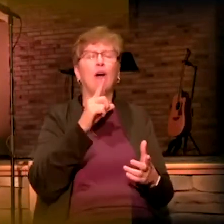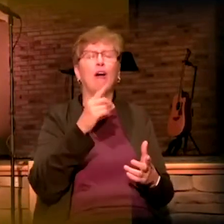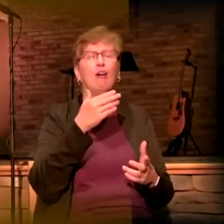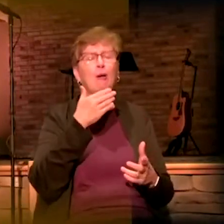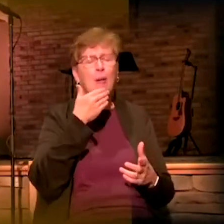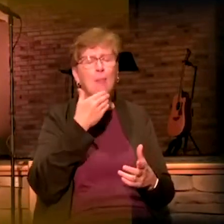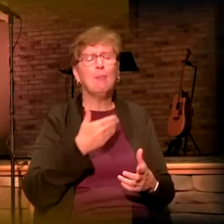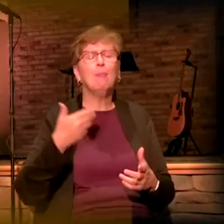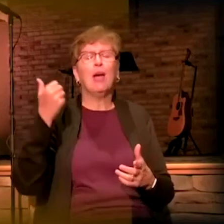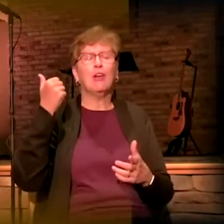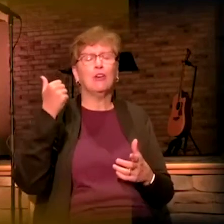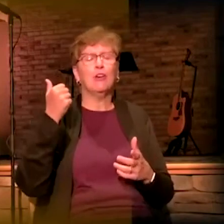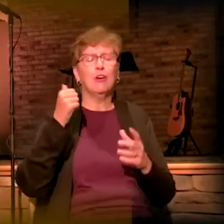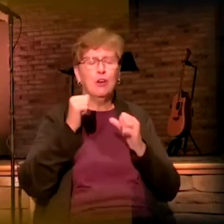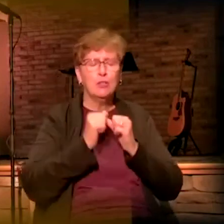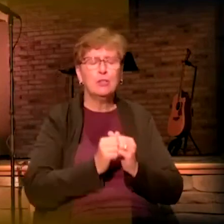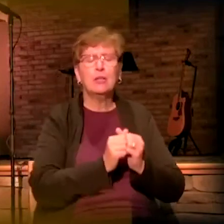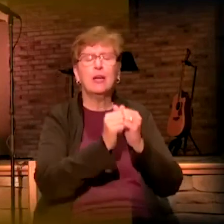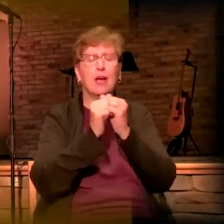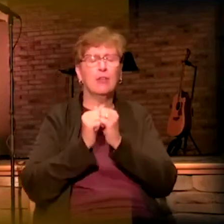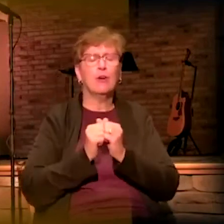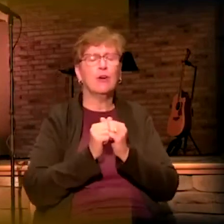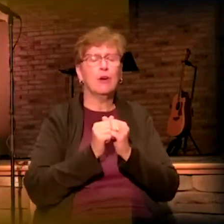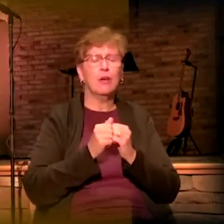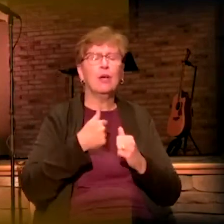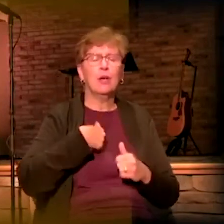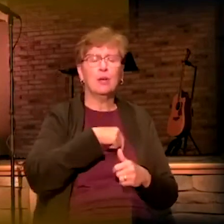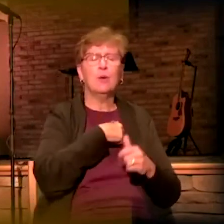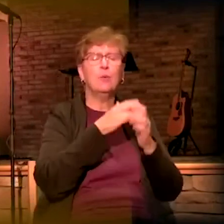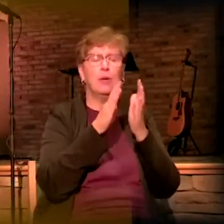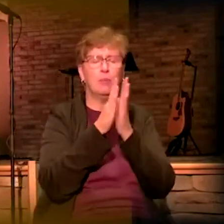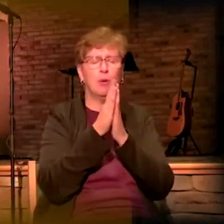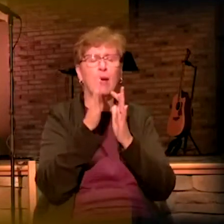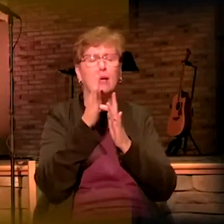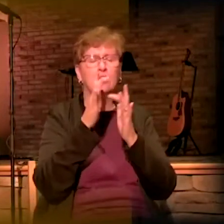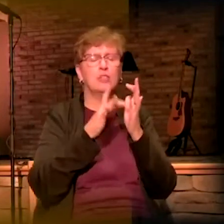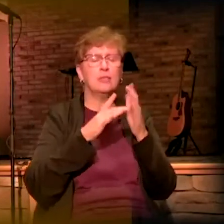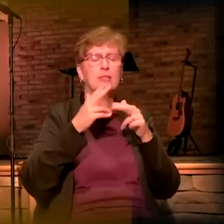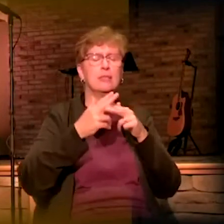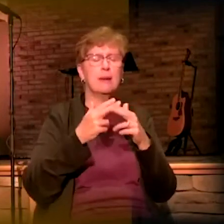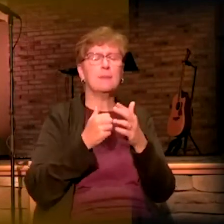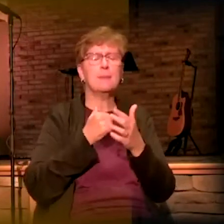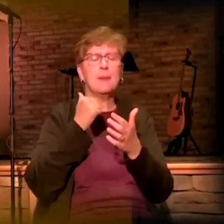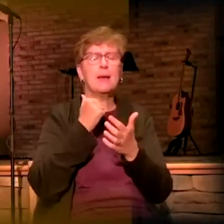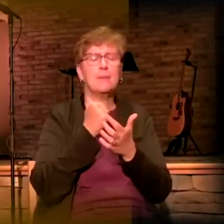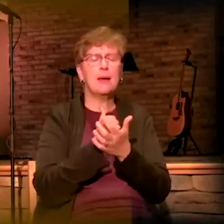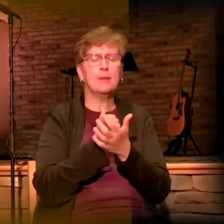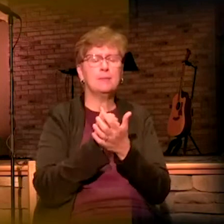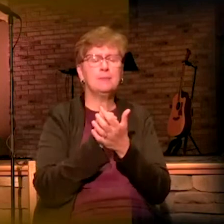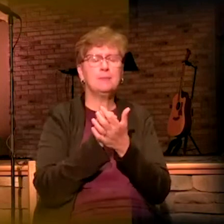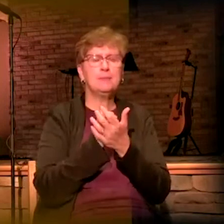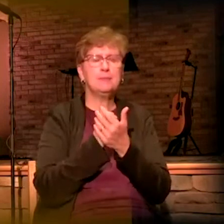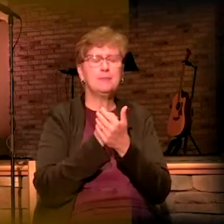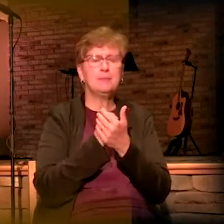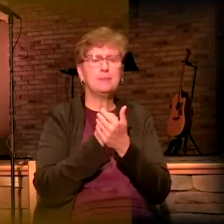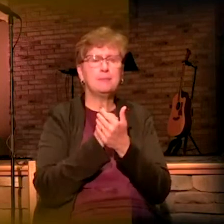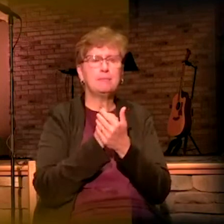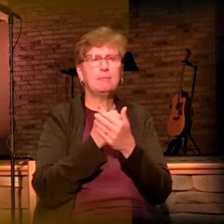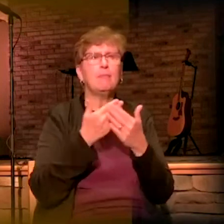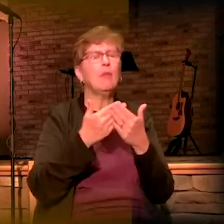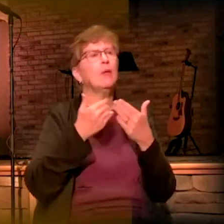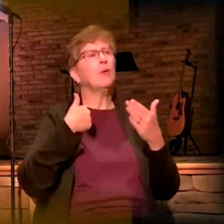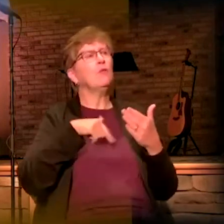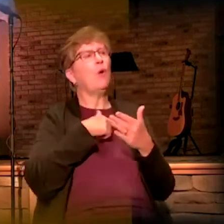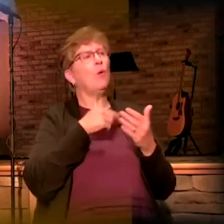together. And Lord, this we pray in Jesus' name. Amen. Folks, before we continue on,